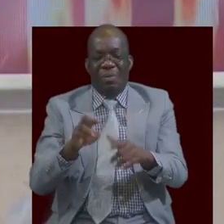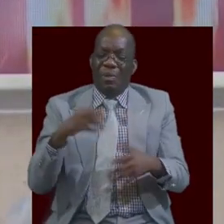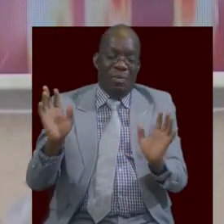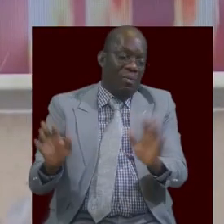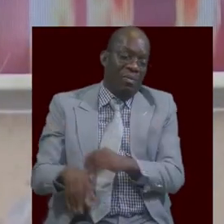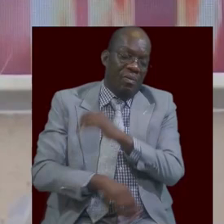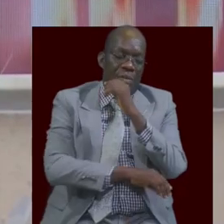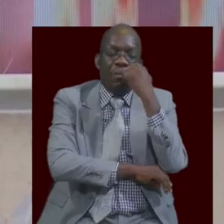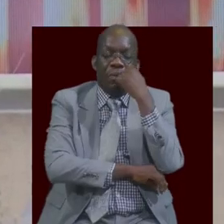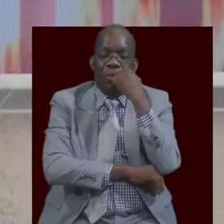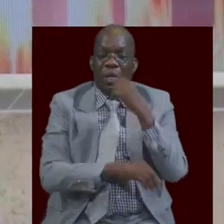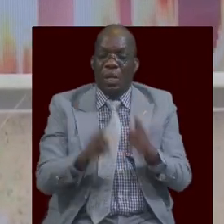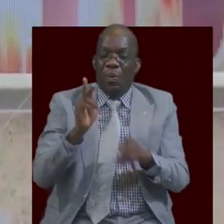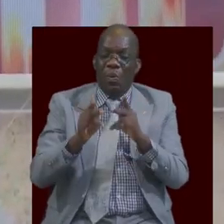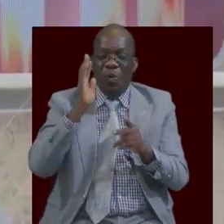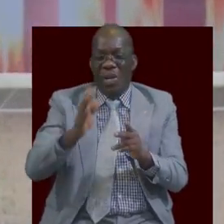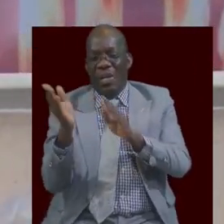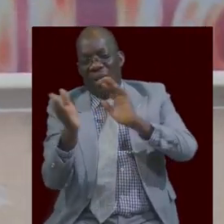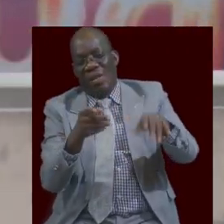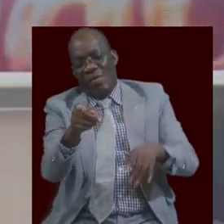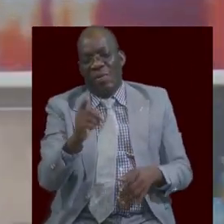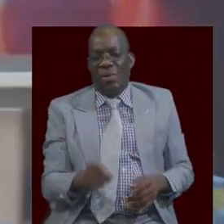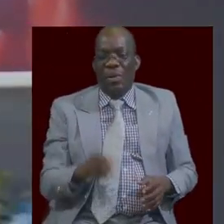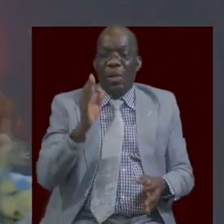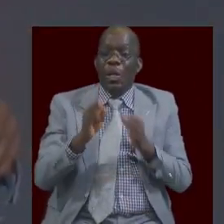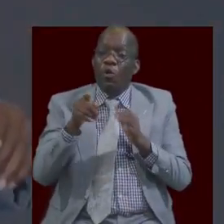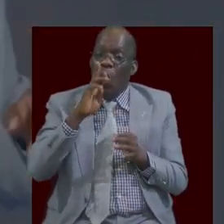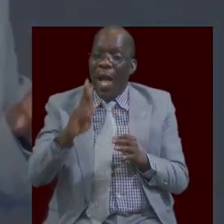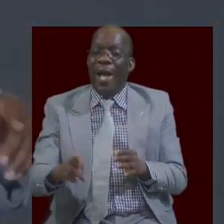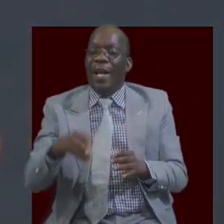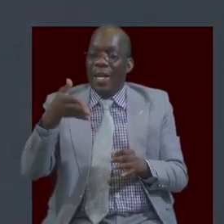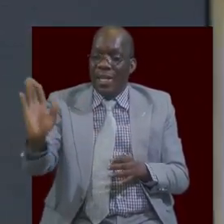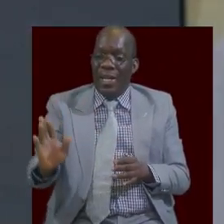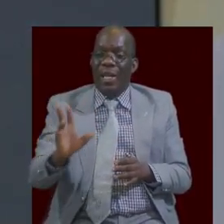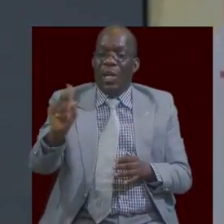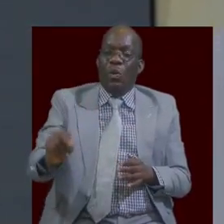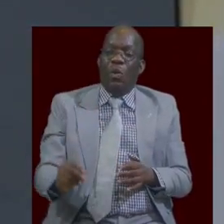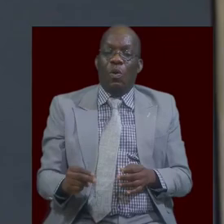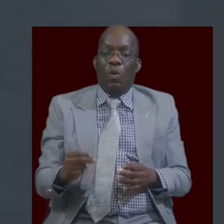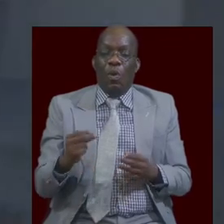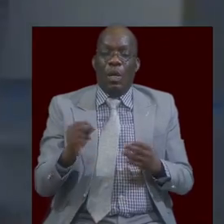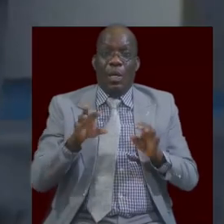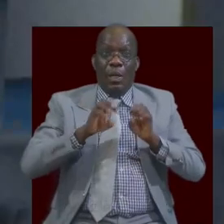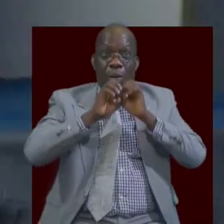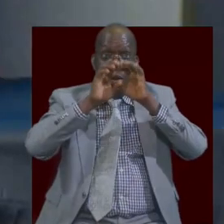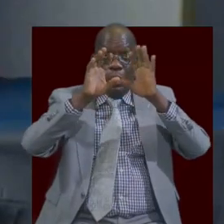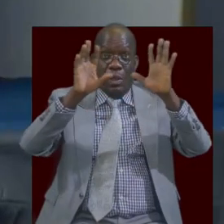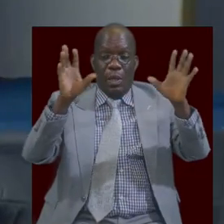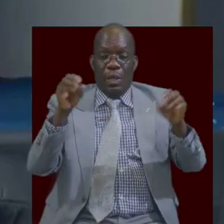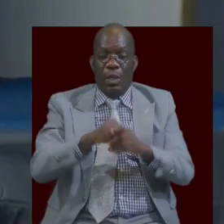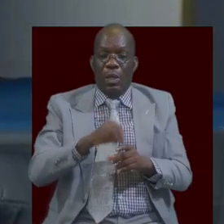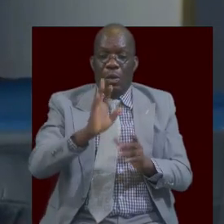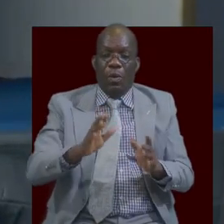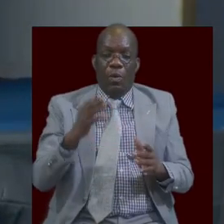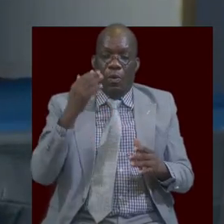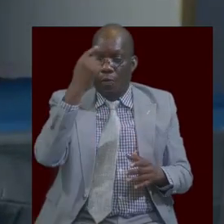forward on. People will bypass you. If you are there, no shine on your face. Everything is